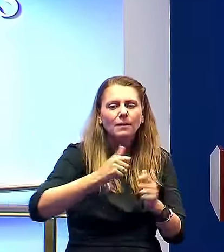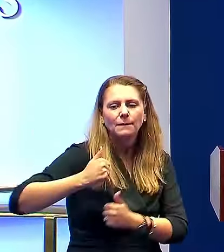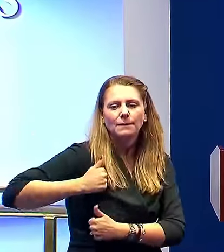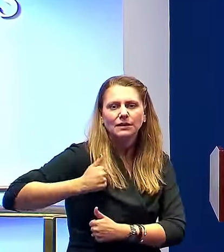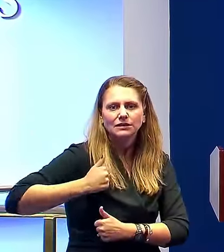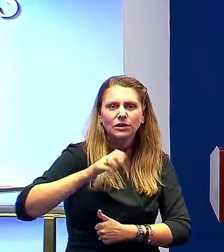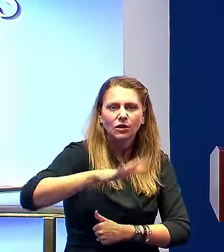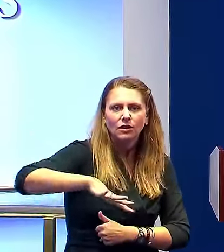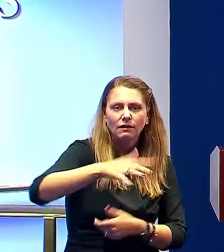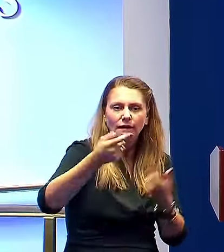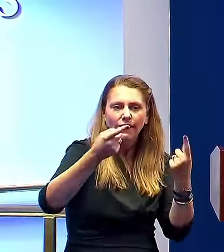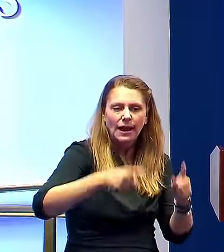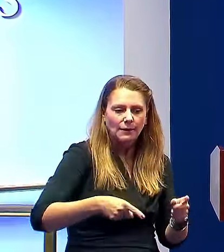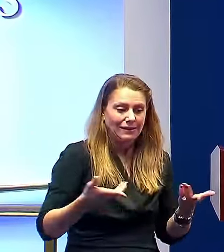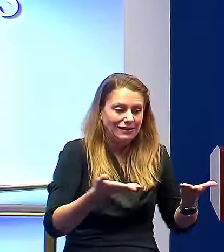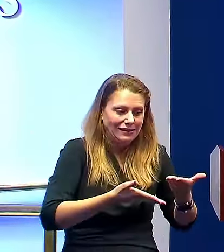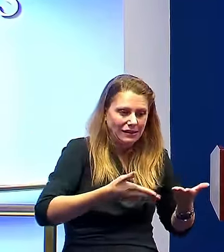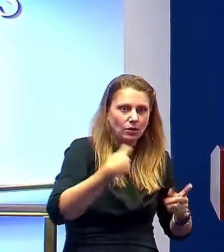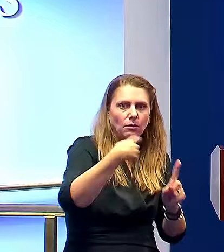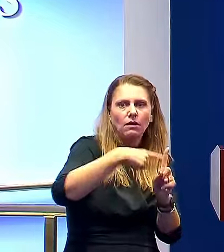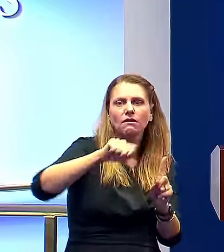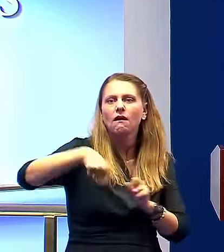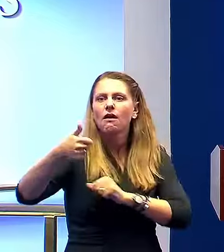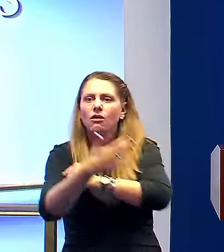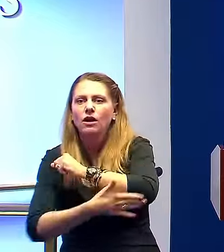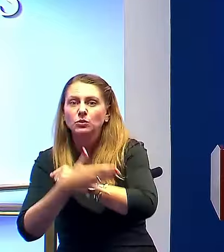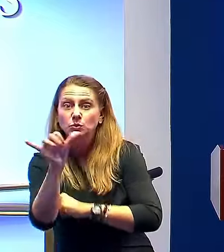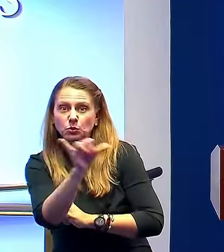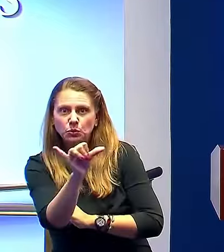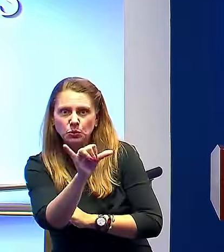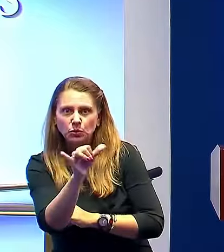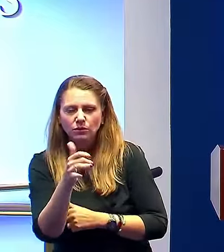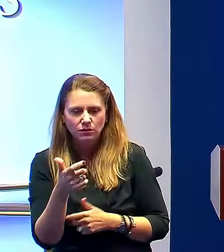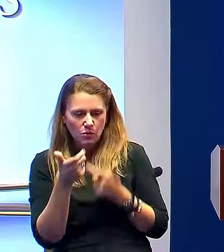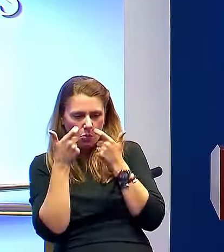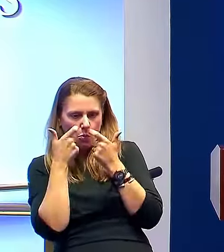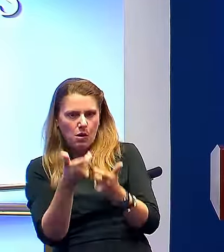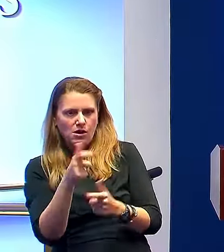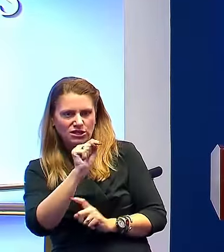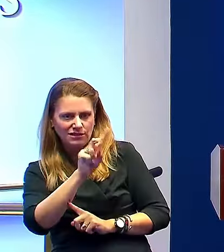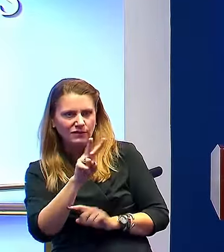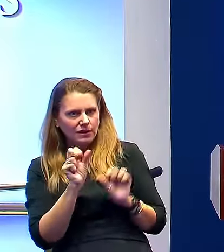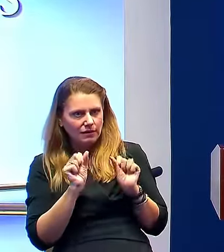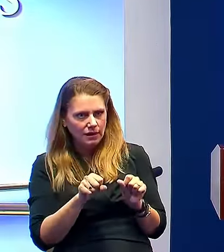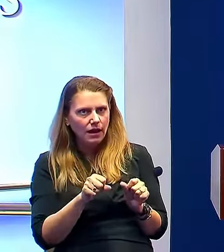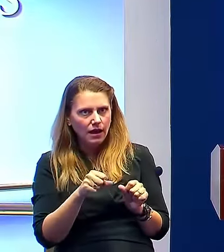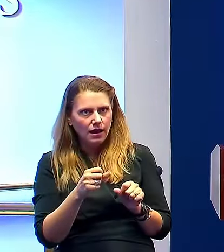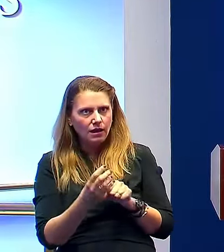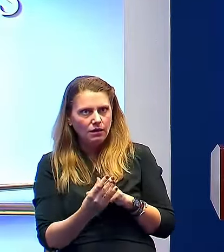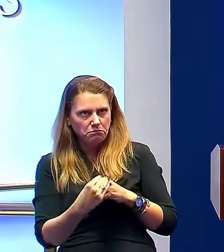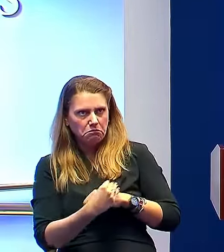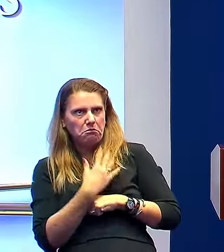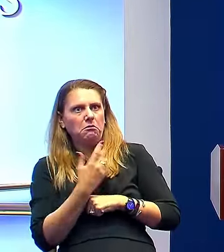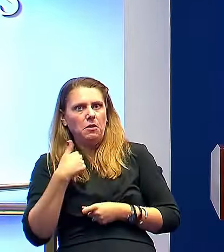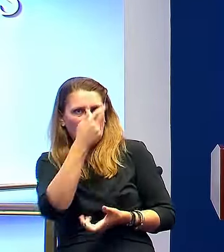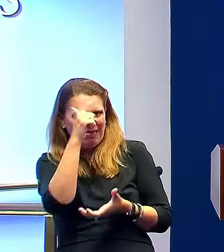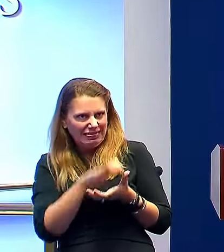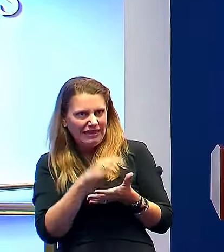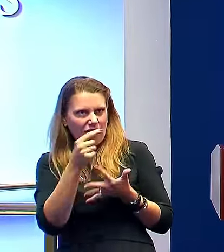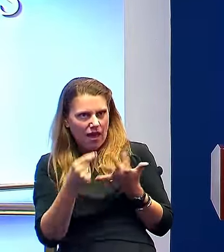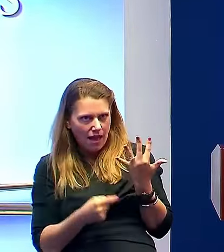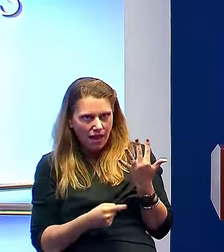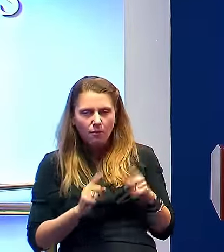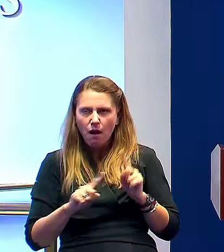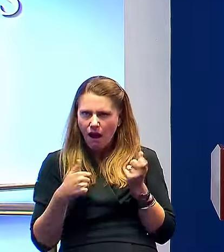seas. Television can make us believe all sorts of things, but I always understood and felt that Bob